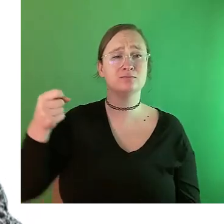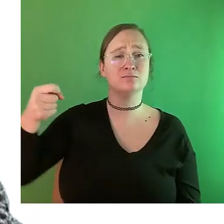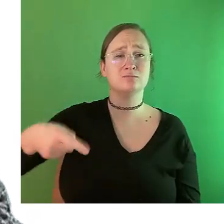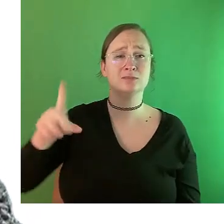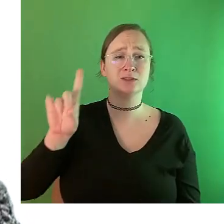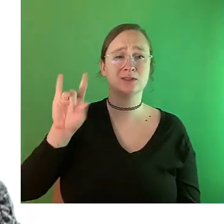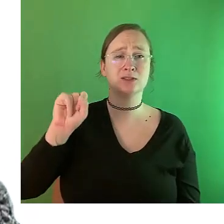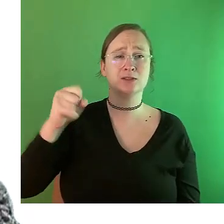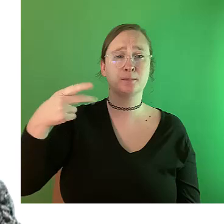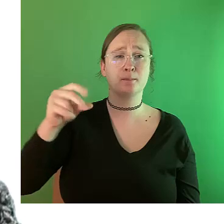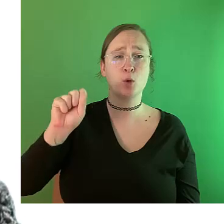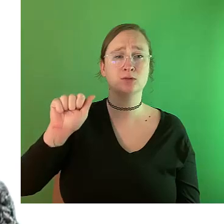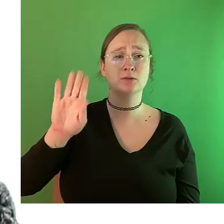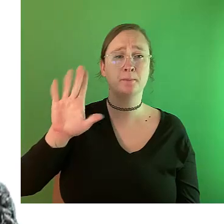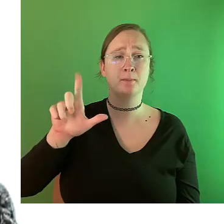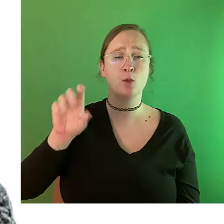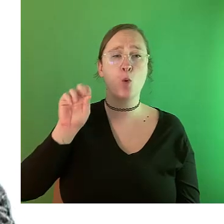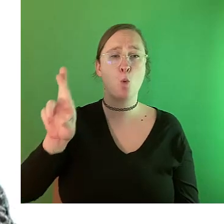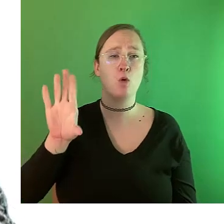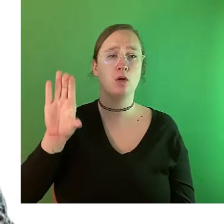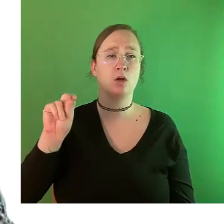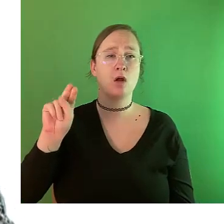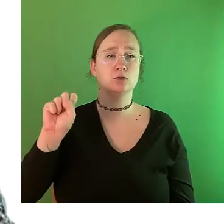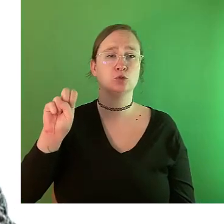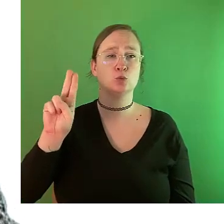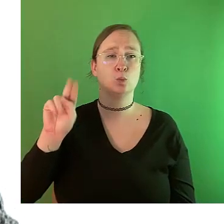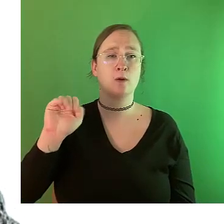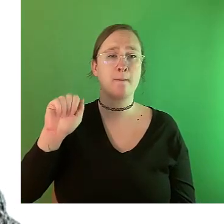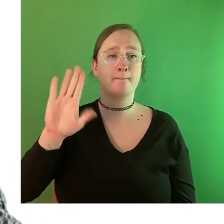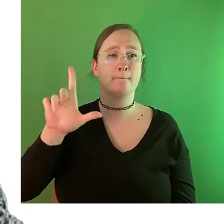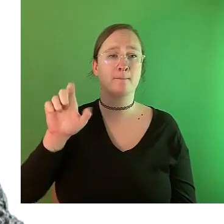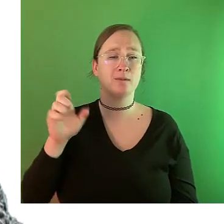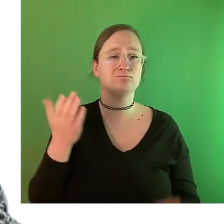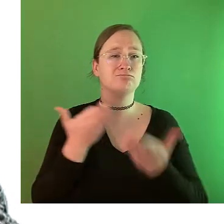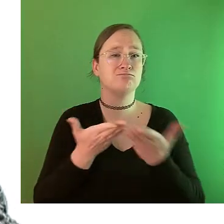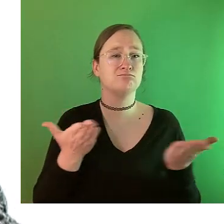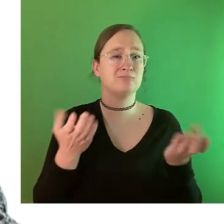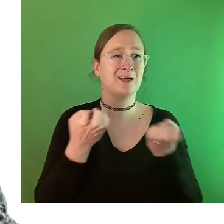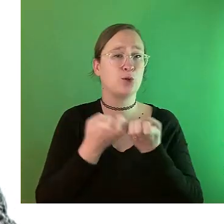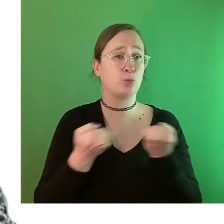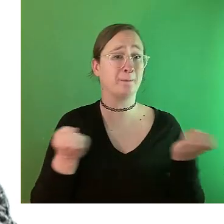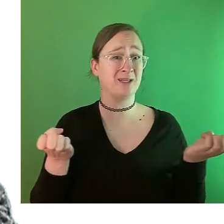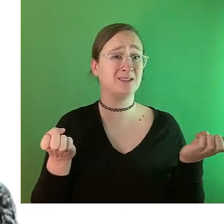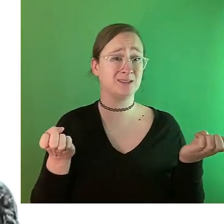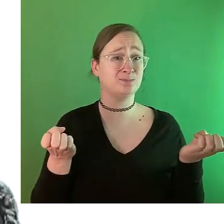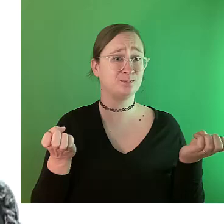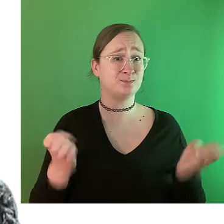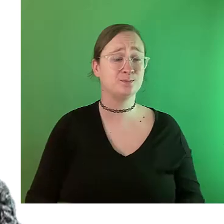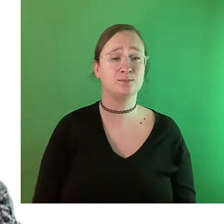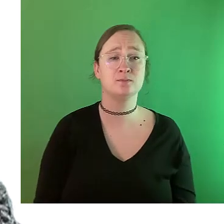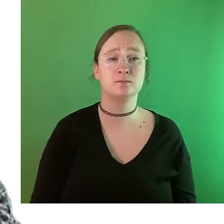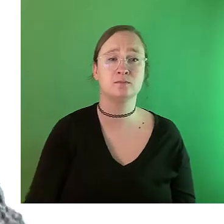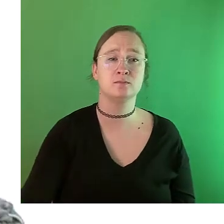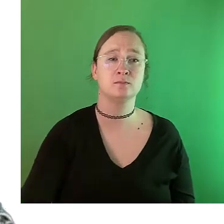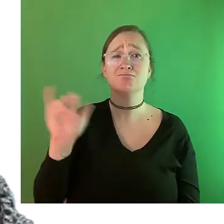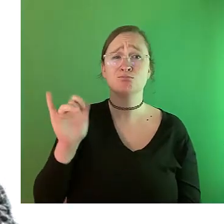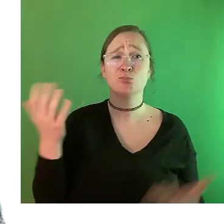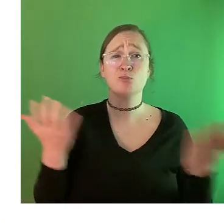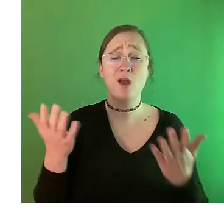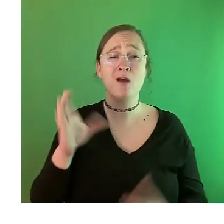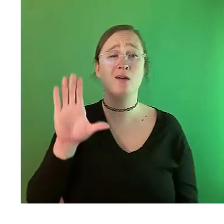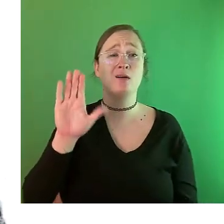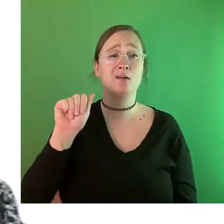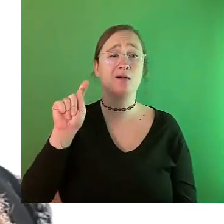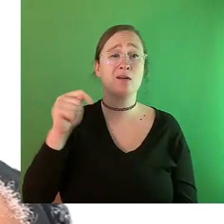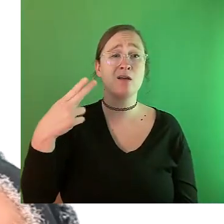you use in your home that you might have to replicate when you get to another location or if the power goes out in your home.